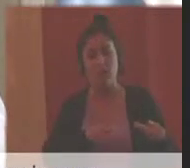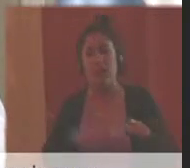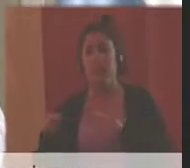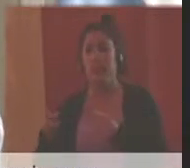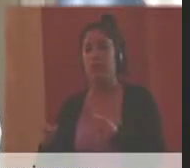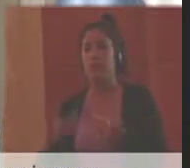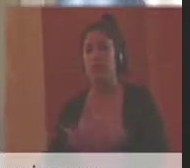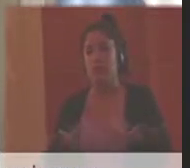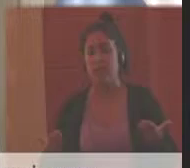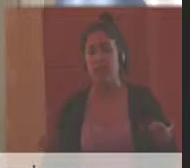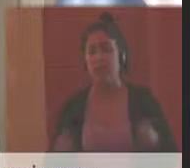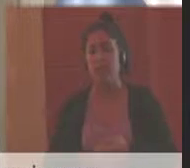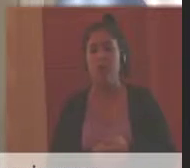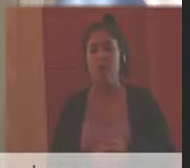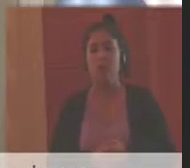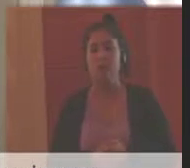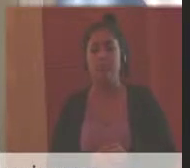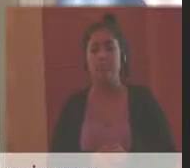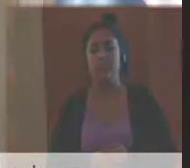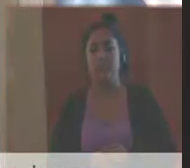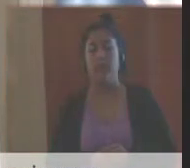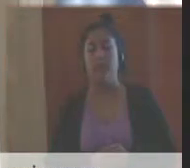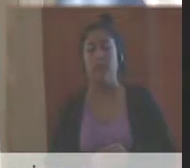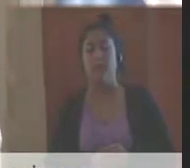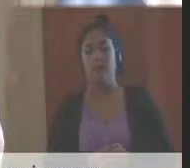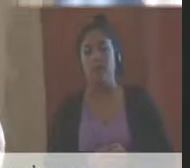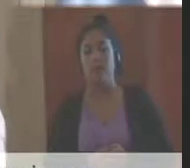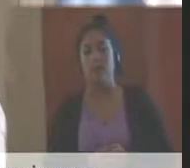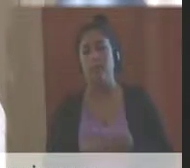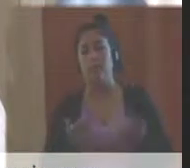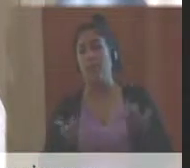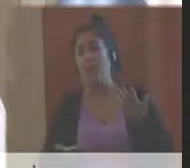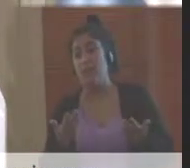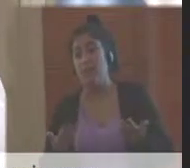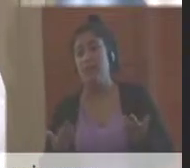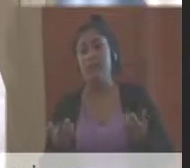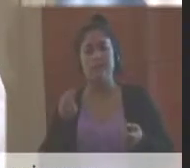unequal allocation of territory and the lack of